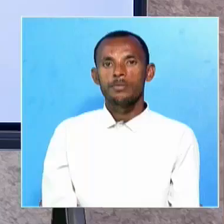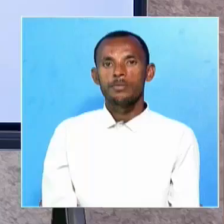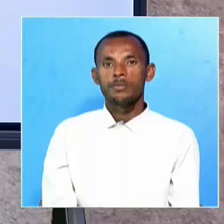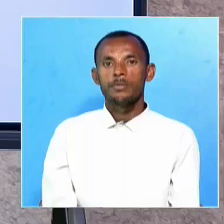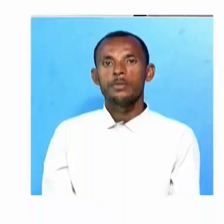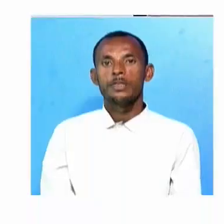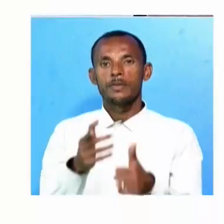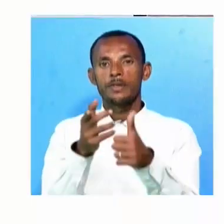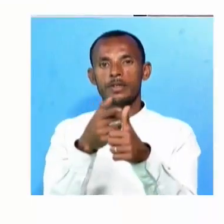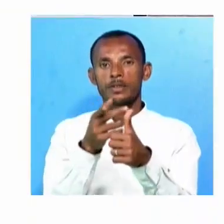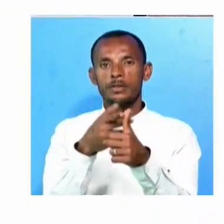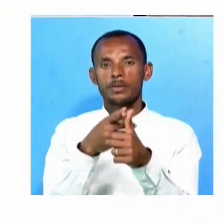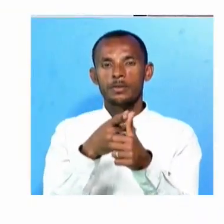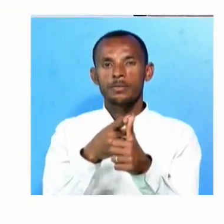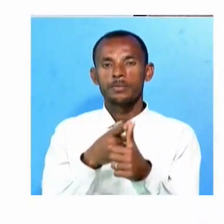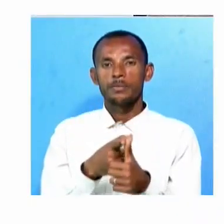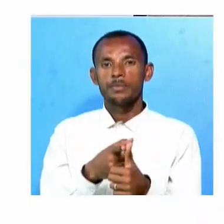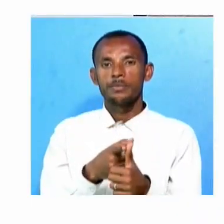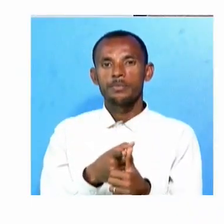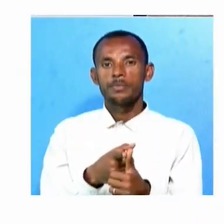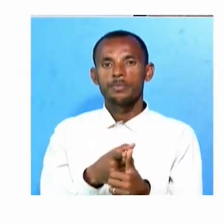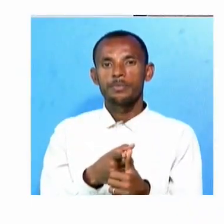The first one,